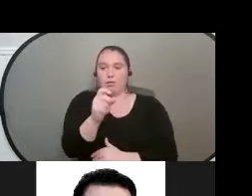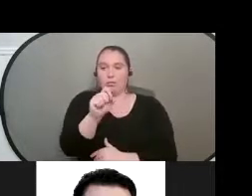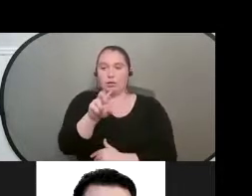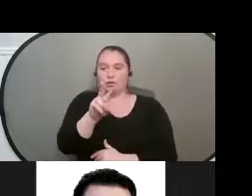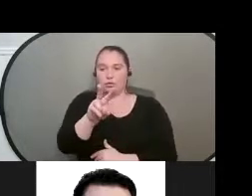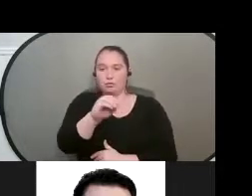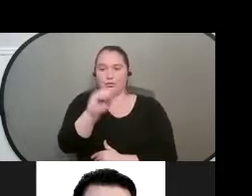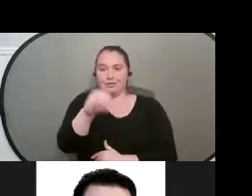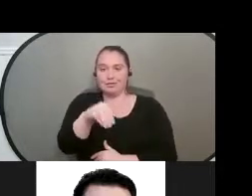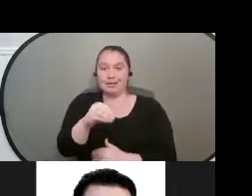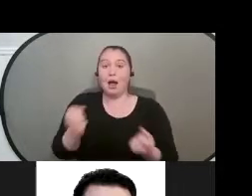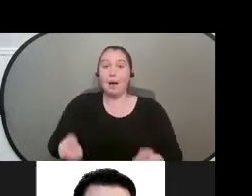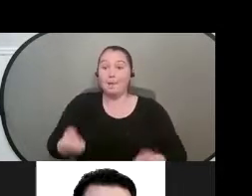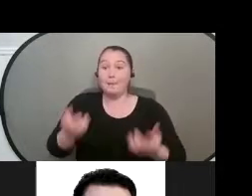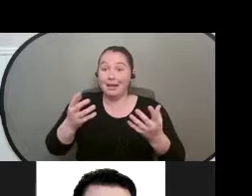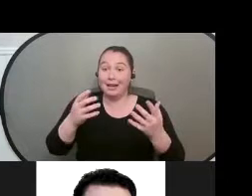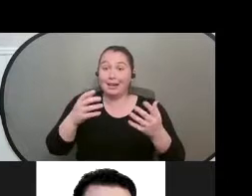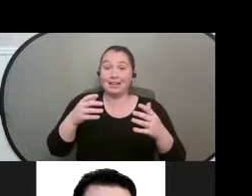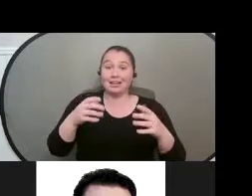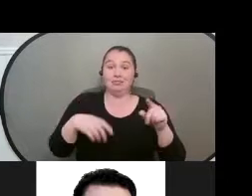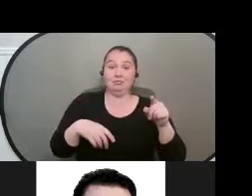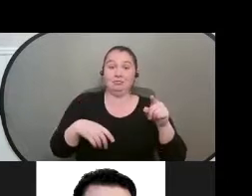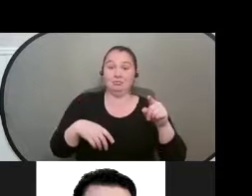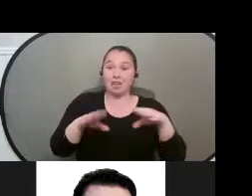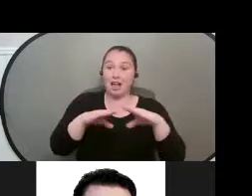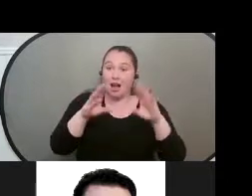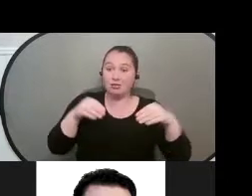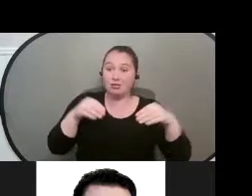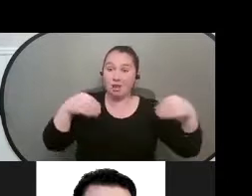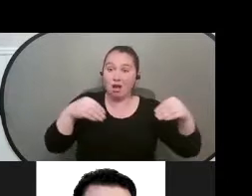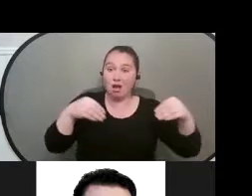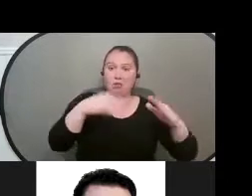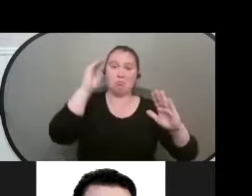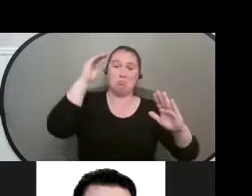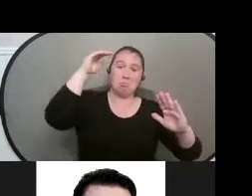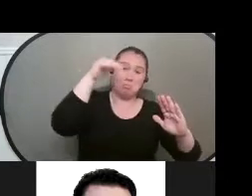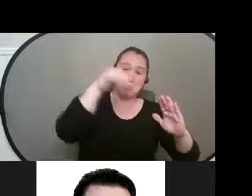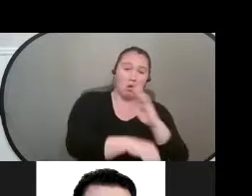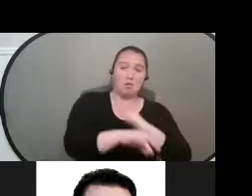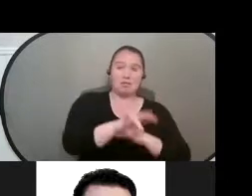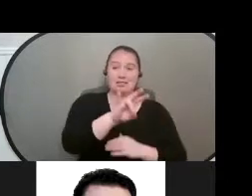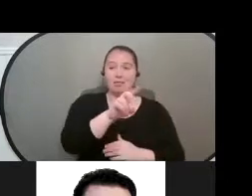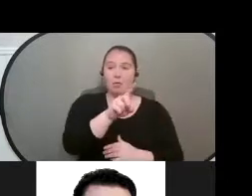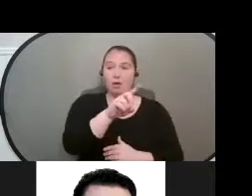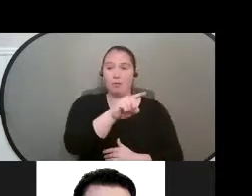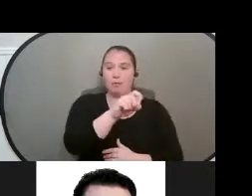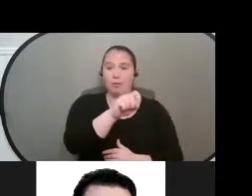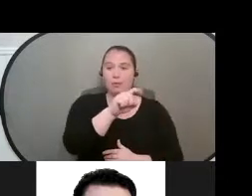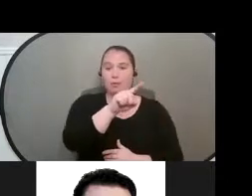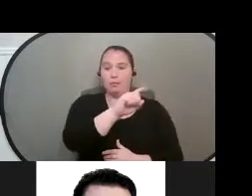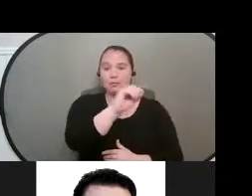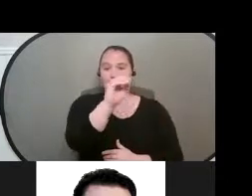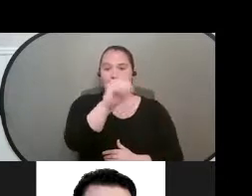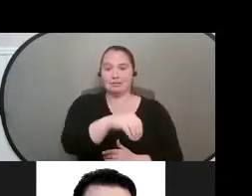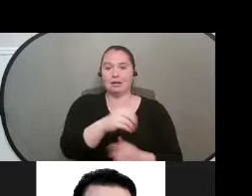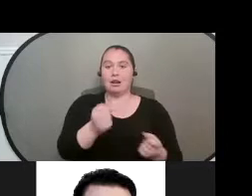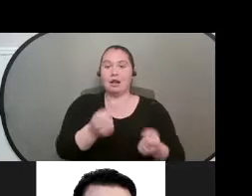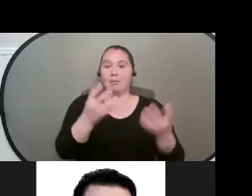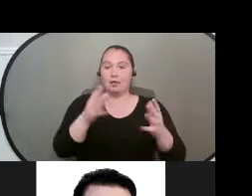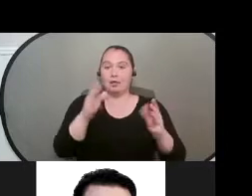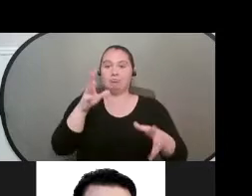of listings is down 71%. The inventory, existing home inventory, is also down